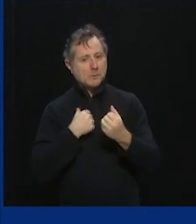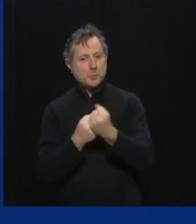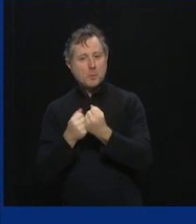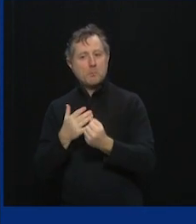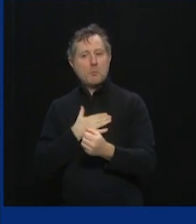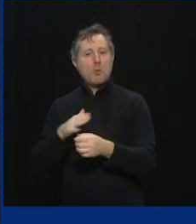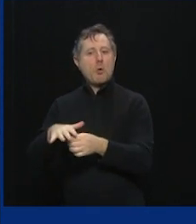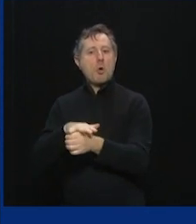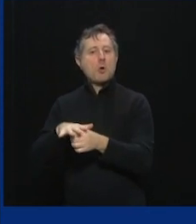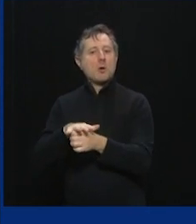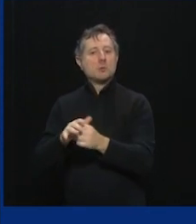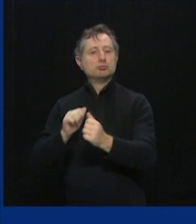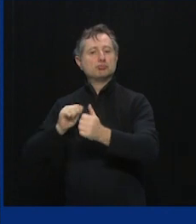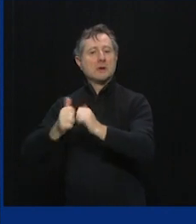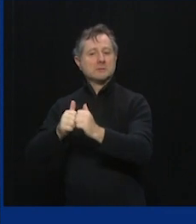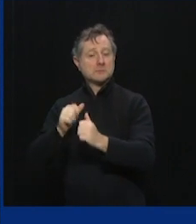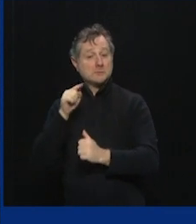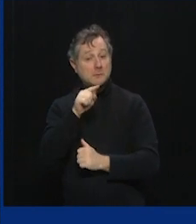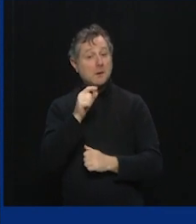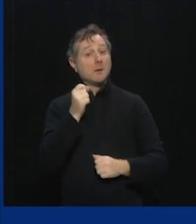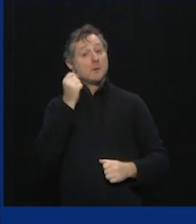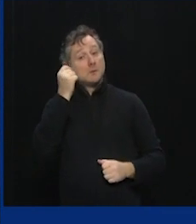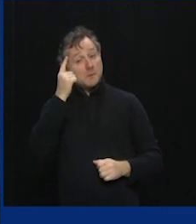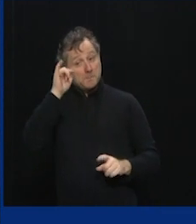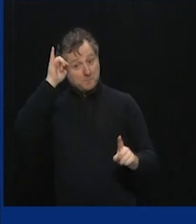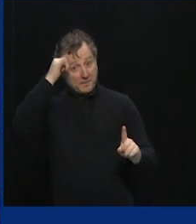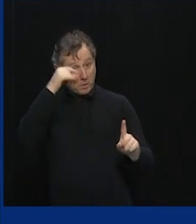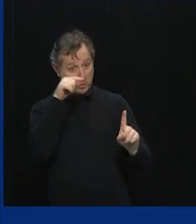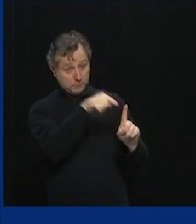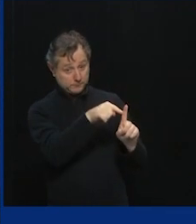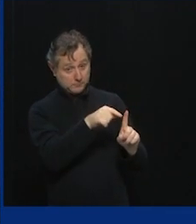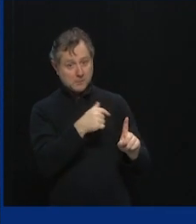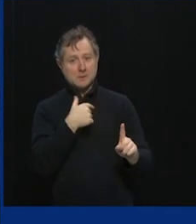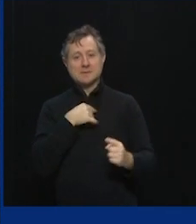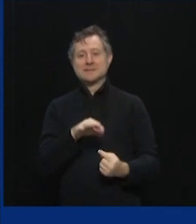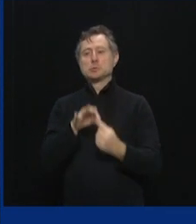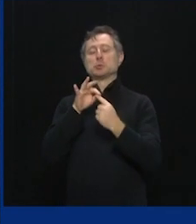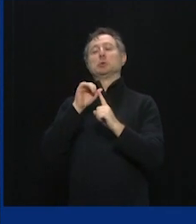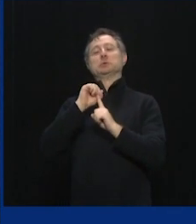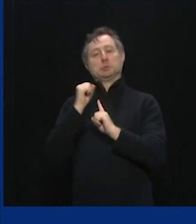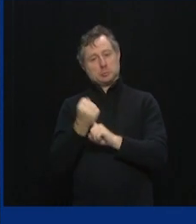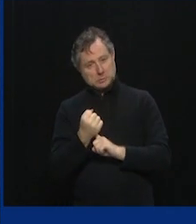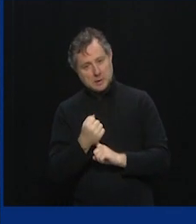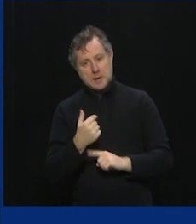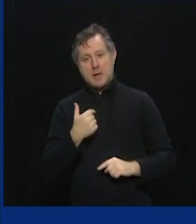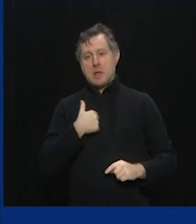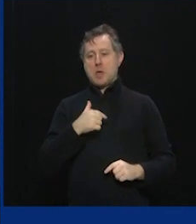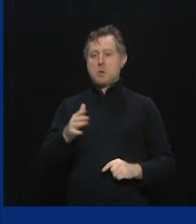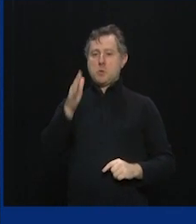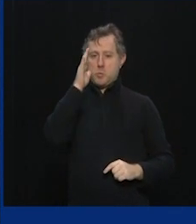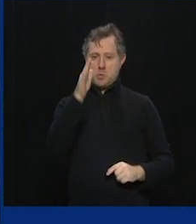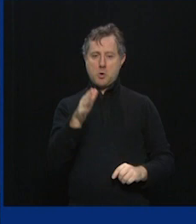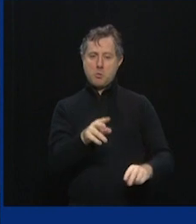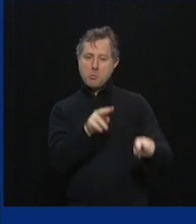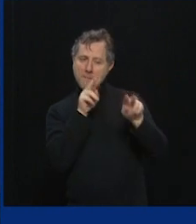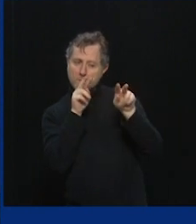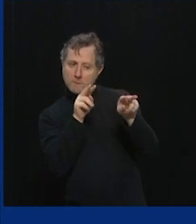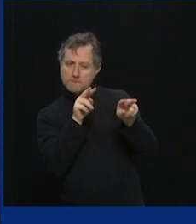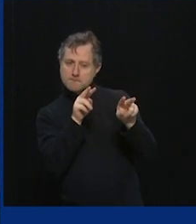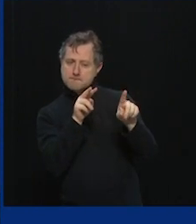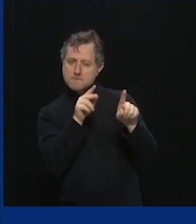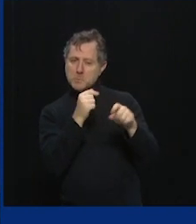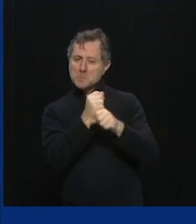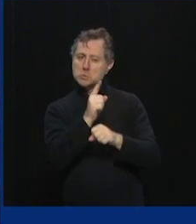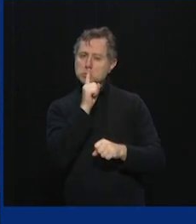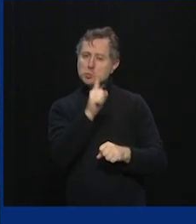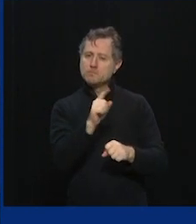And with respect to Buffalo, we have a unique situation there, and I'm going to be looking forward to truly working hard,